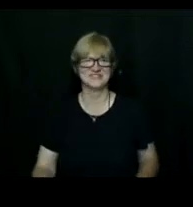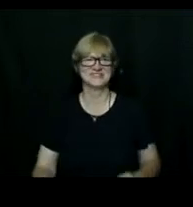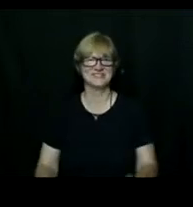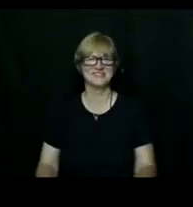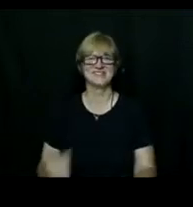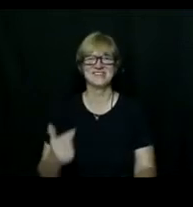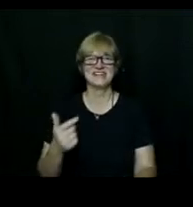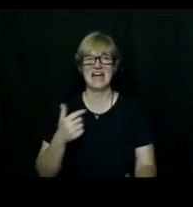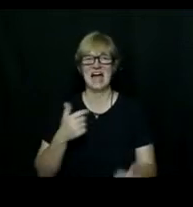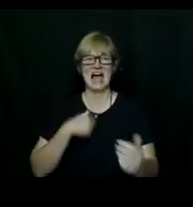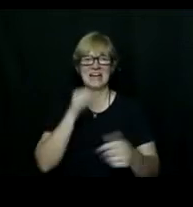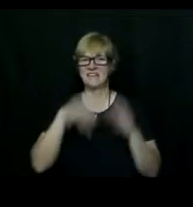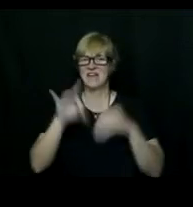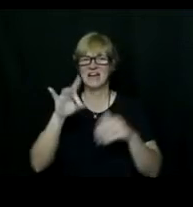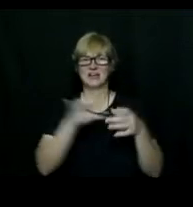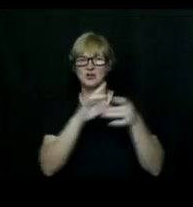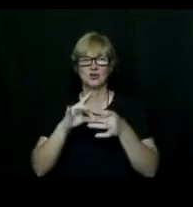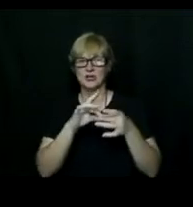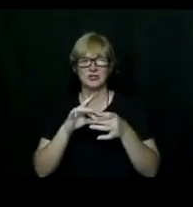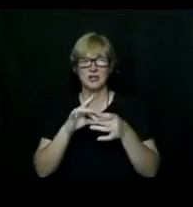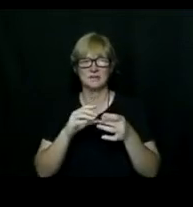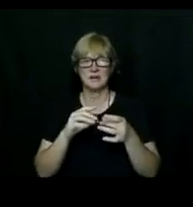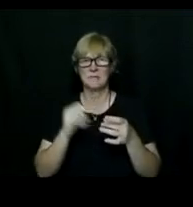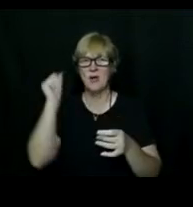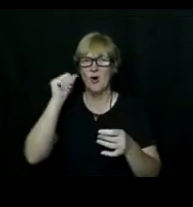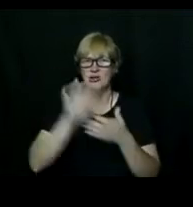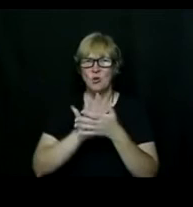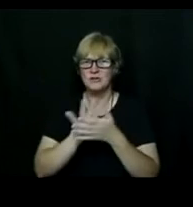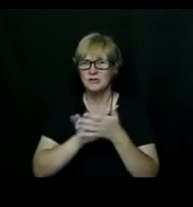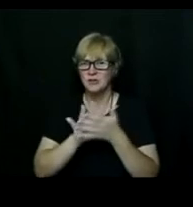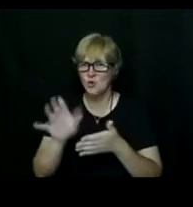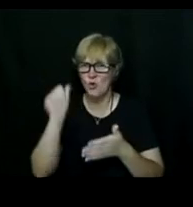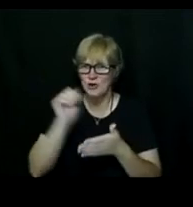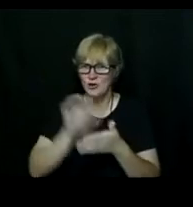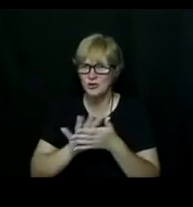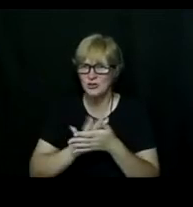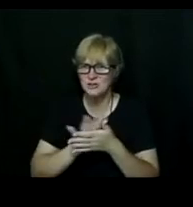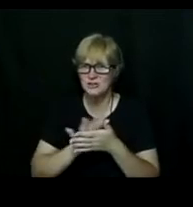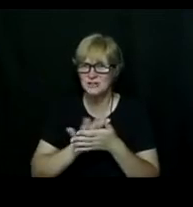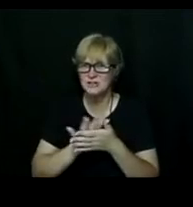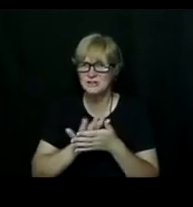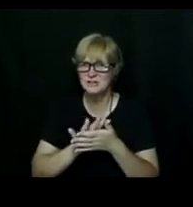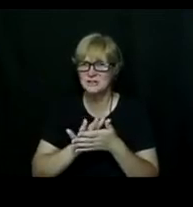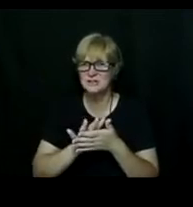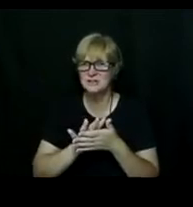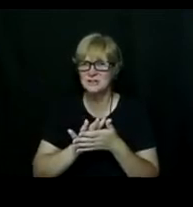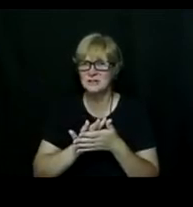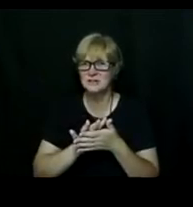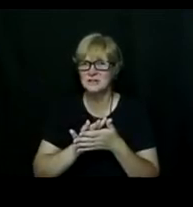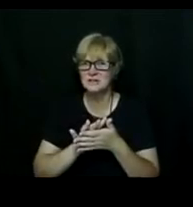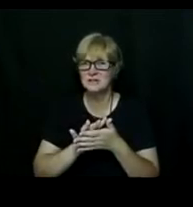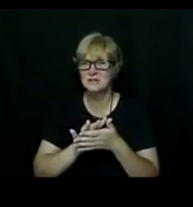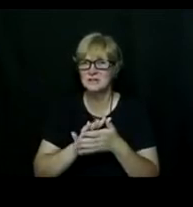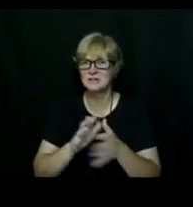an association with number line estimation tasks. So there was no association with either of my variables of